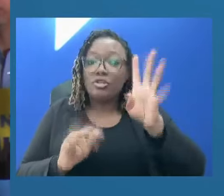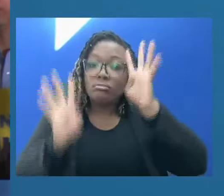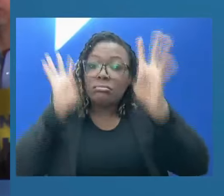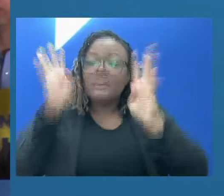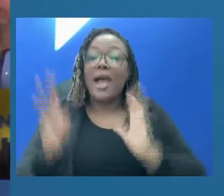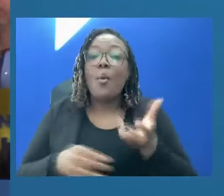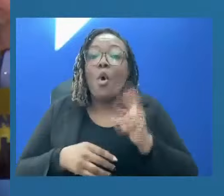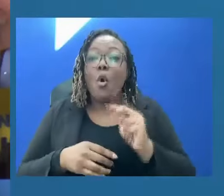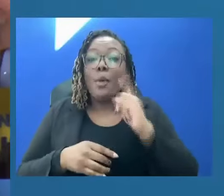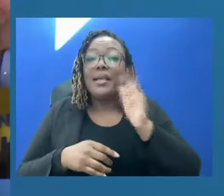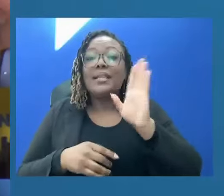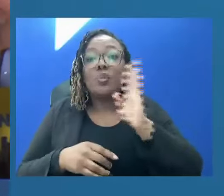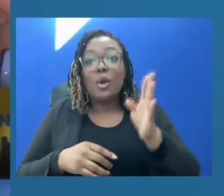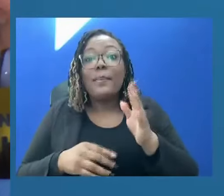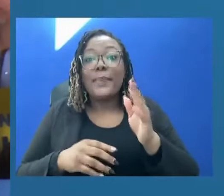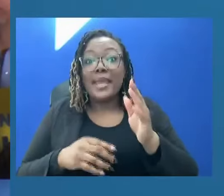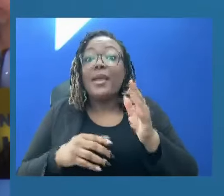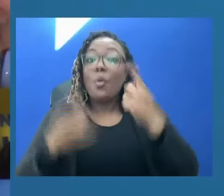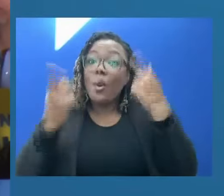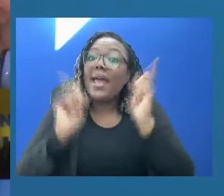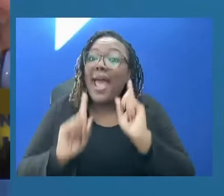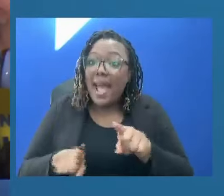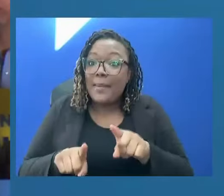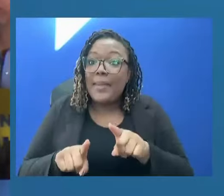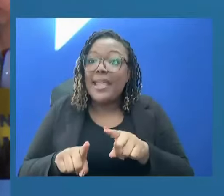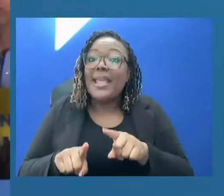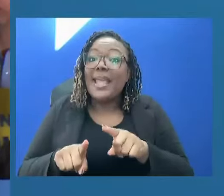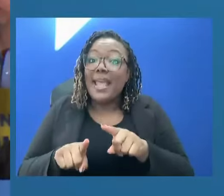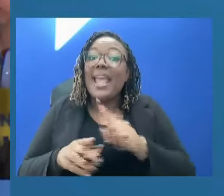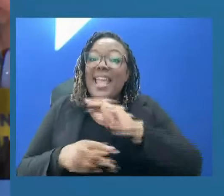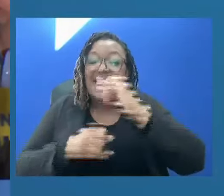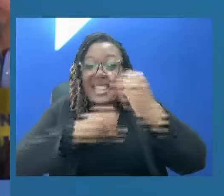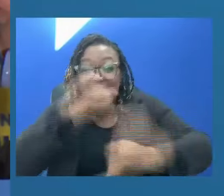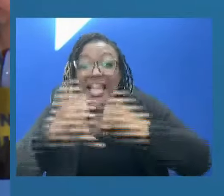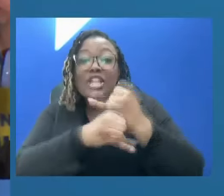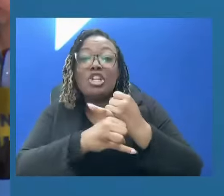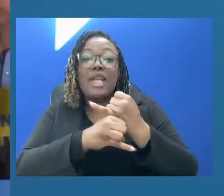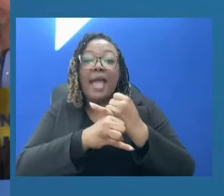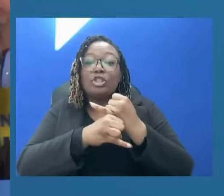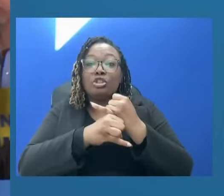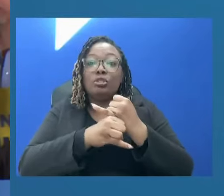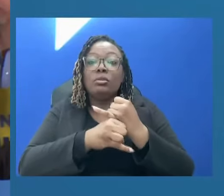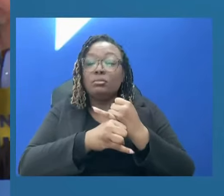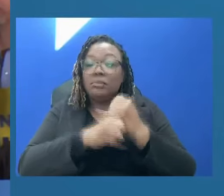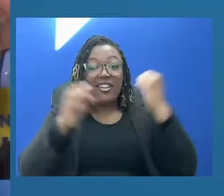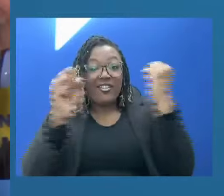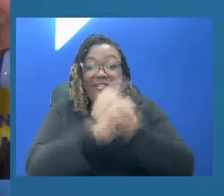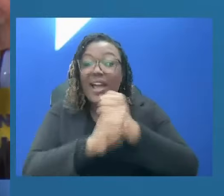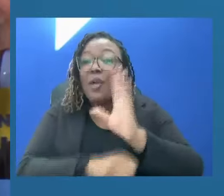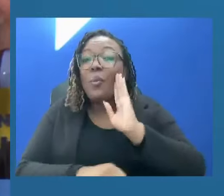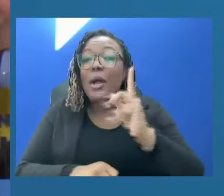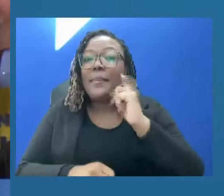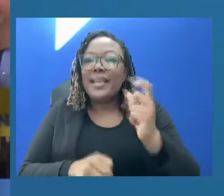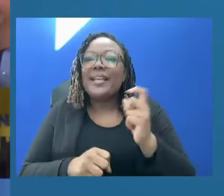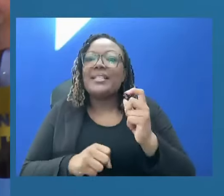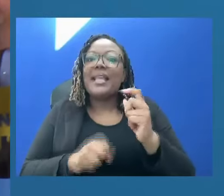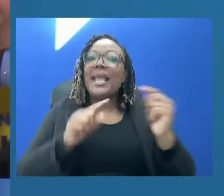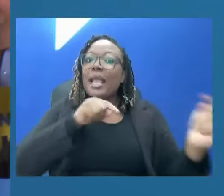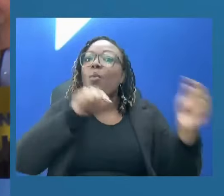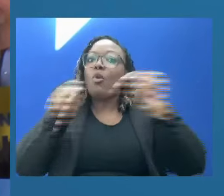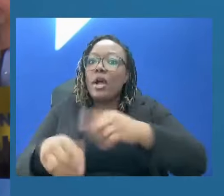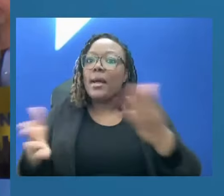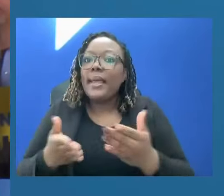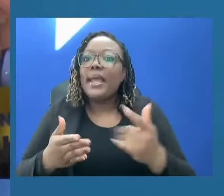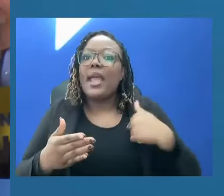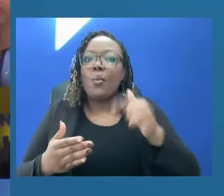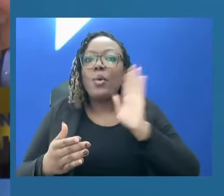because this will be the showdown, and the international showdown. Because he's going to come here, and we're going to